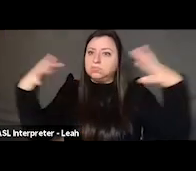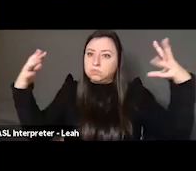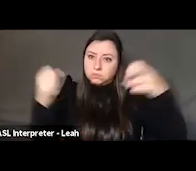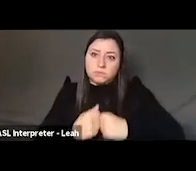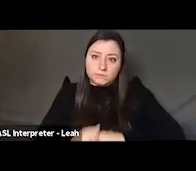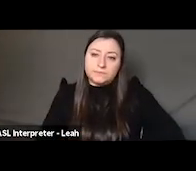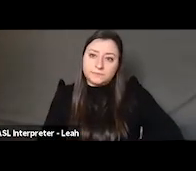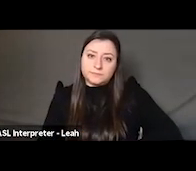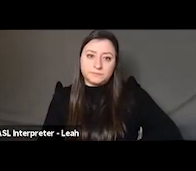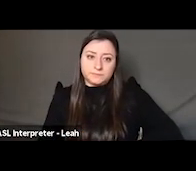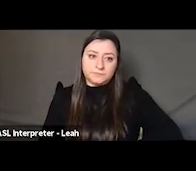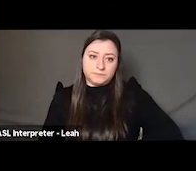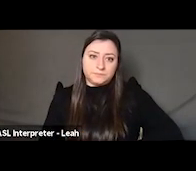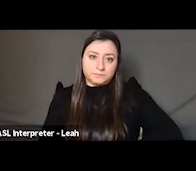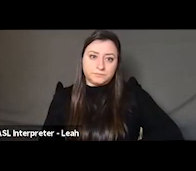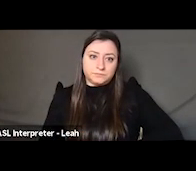So